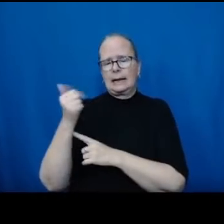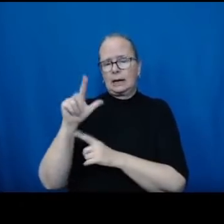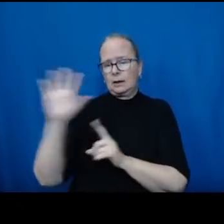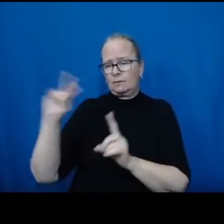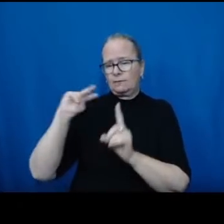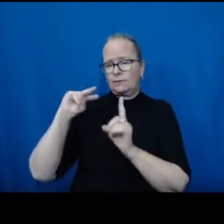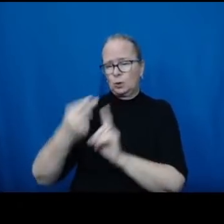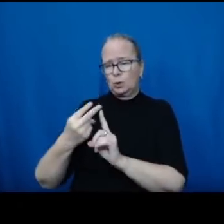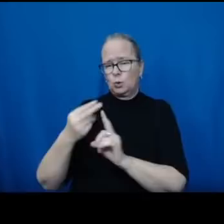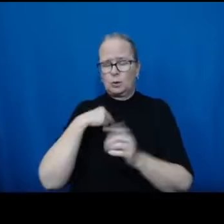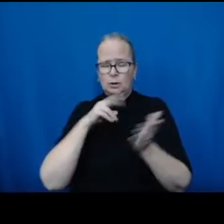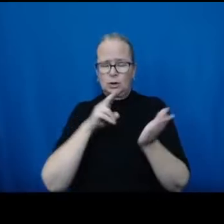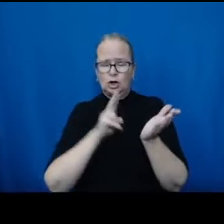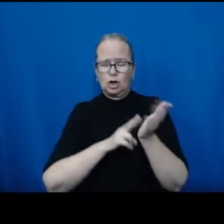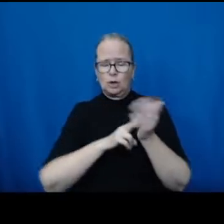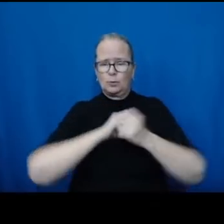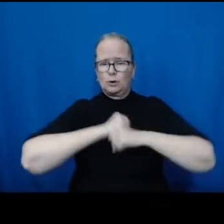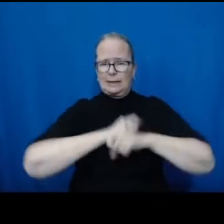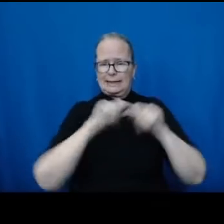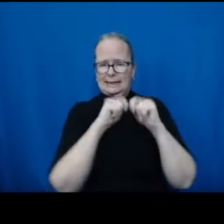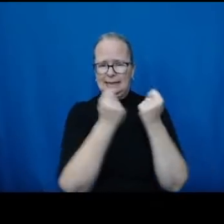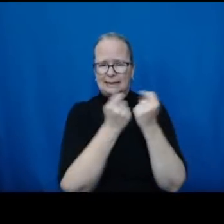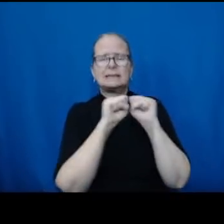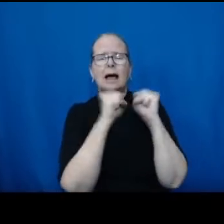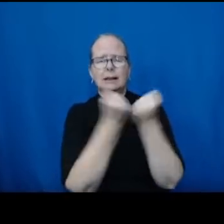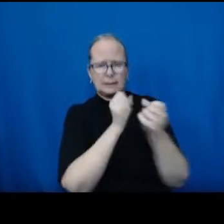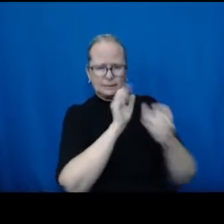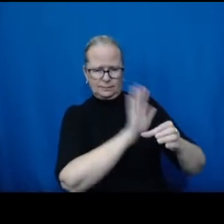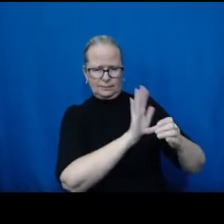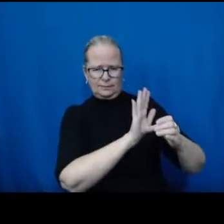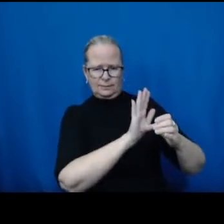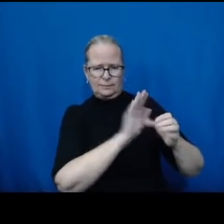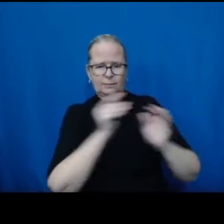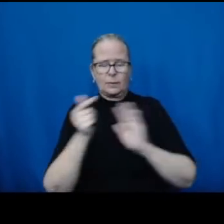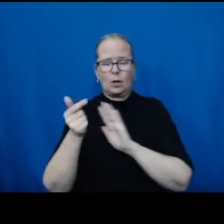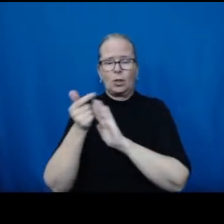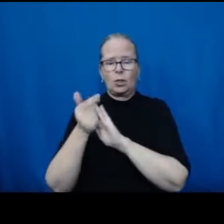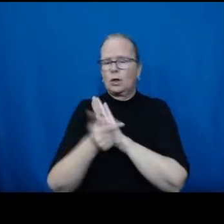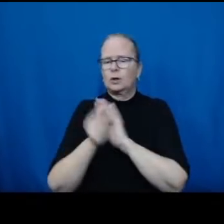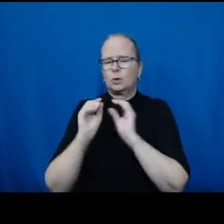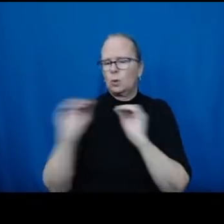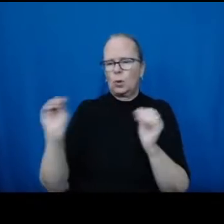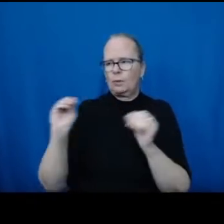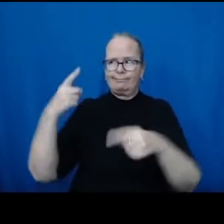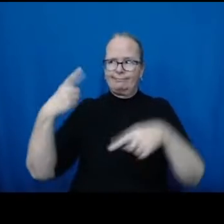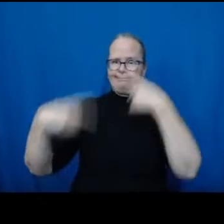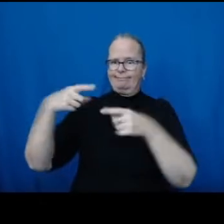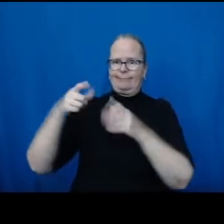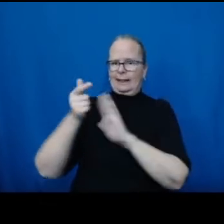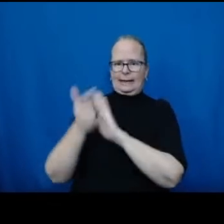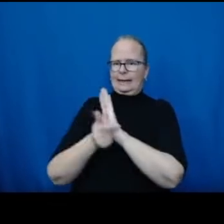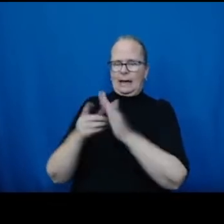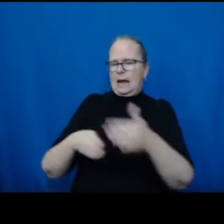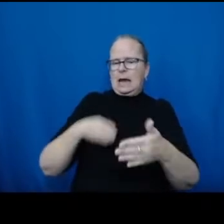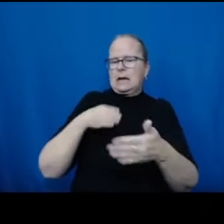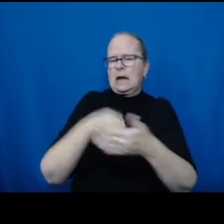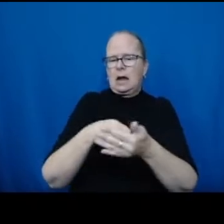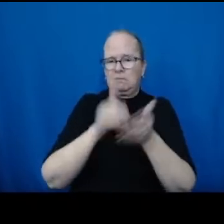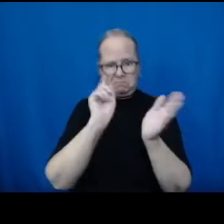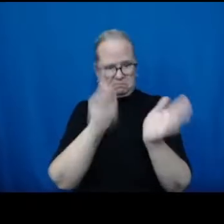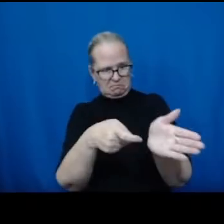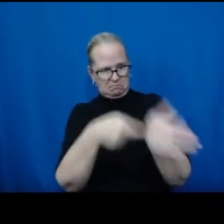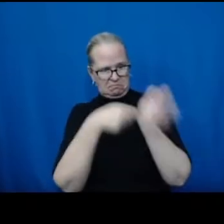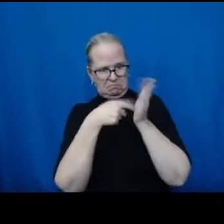legally there really is no legal argument against mandatory vaccination imposed by employers. So